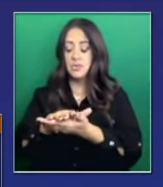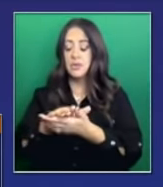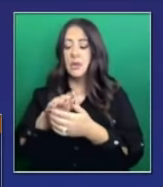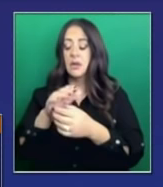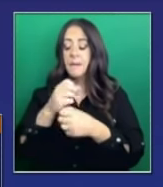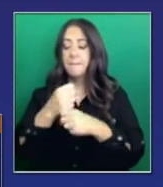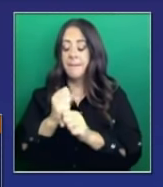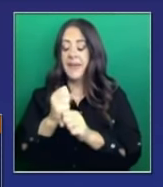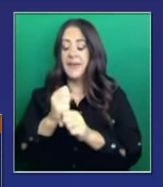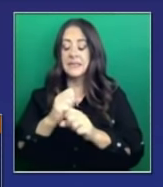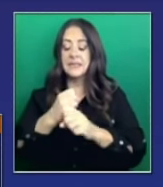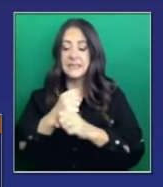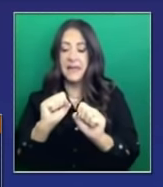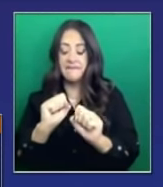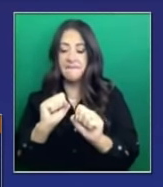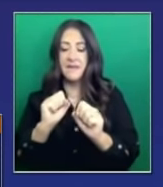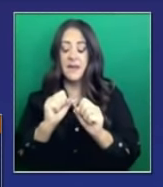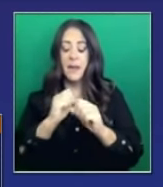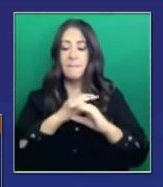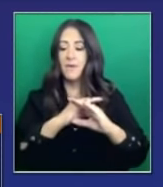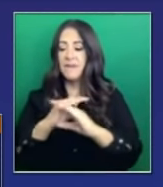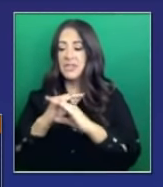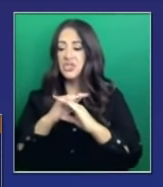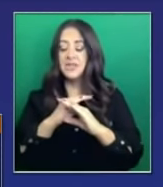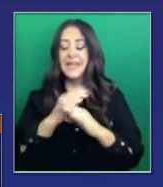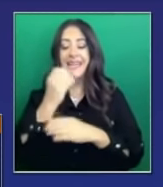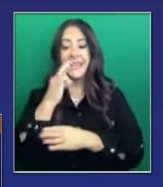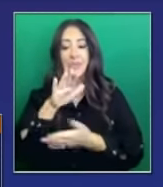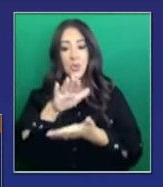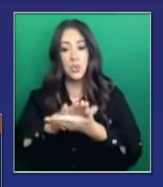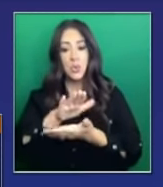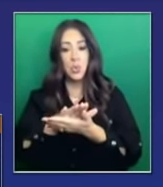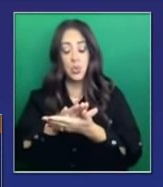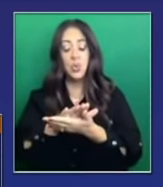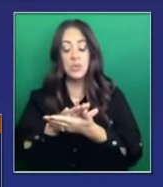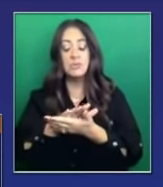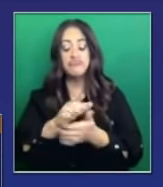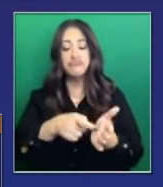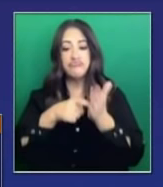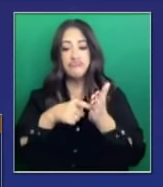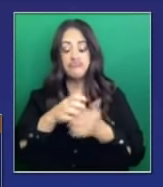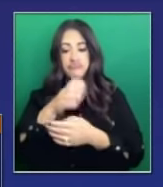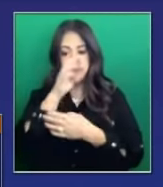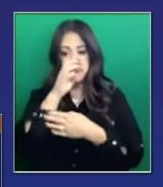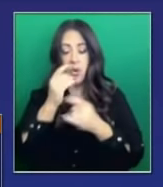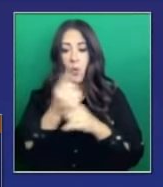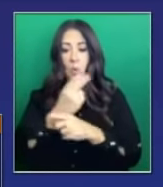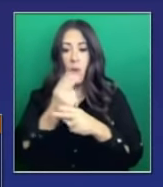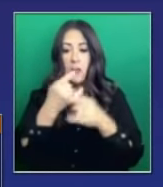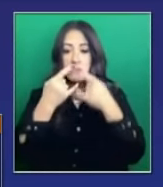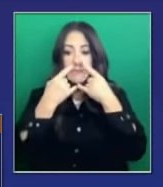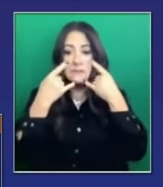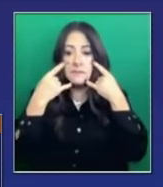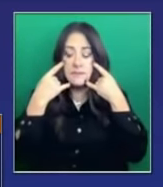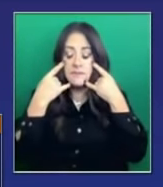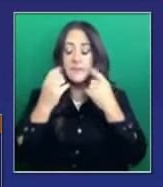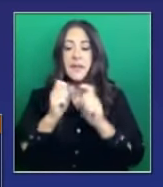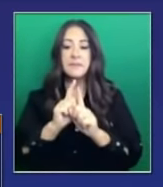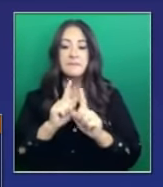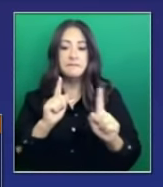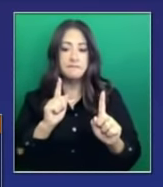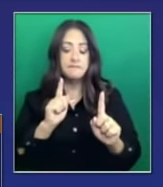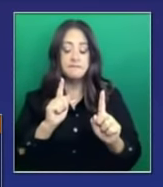they are focused on mask wearing, focused on physical distancing, are considerate across the spectrum every